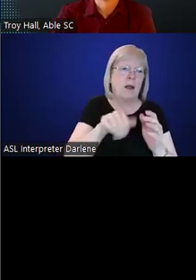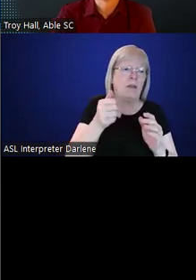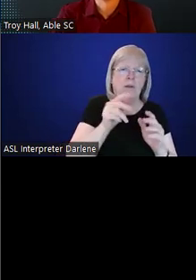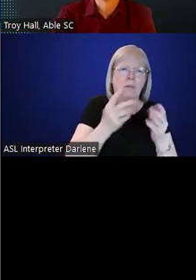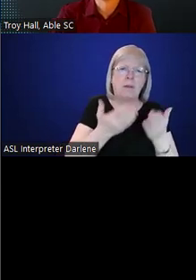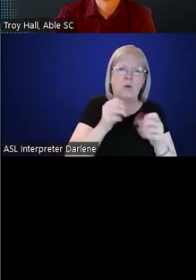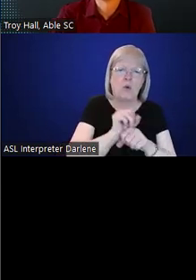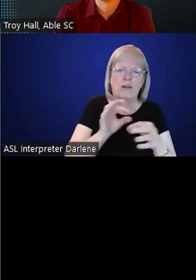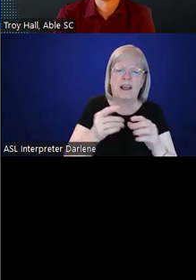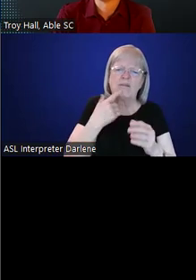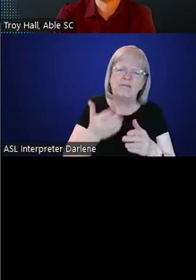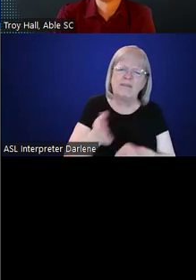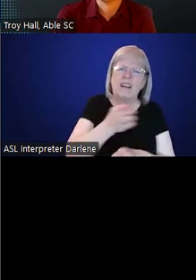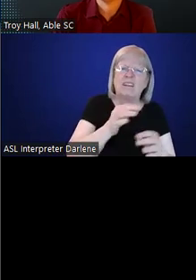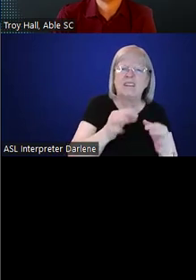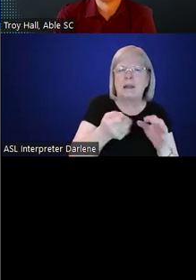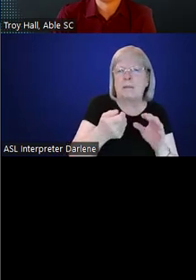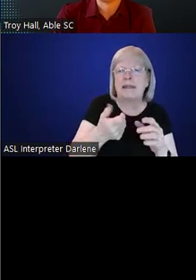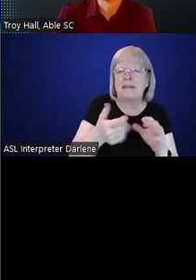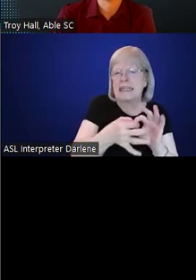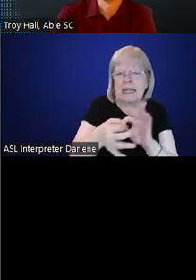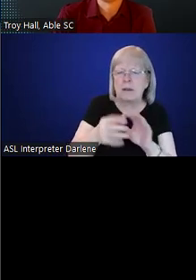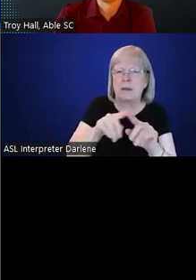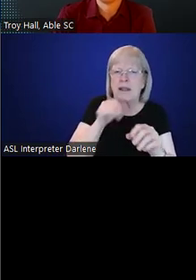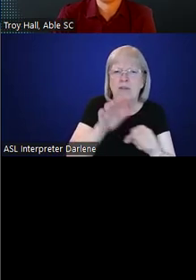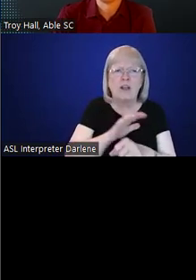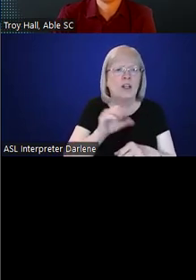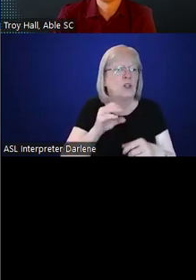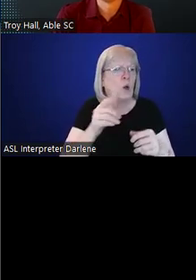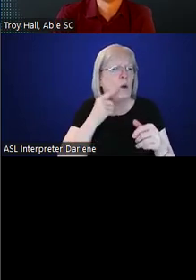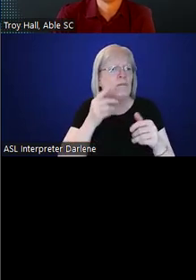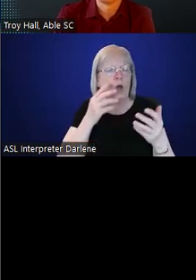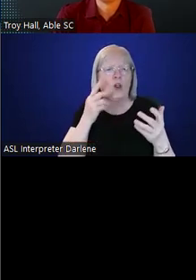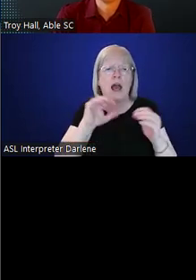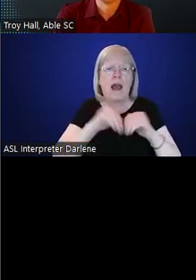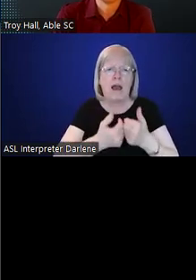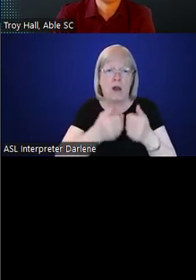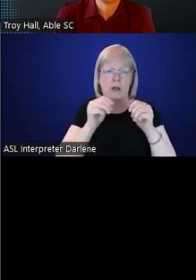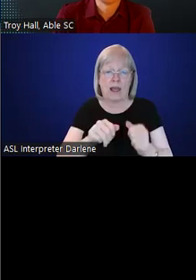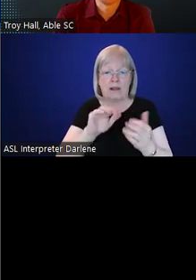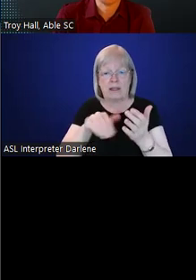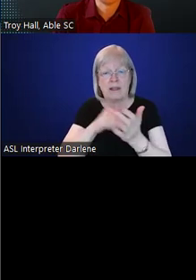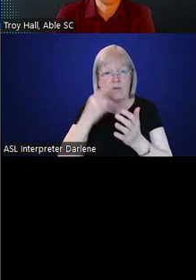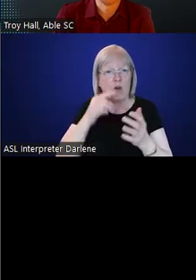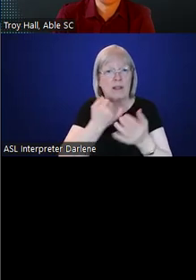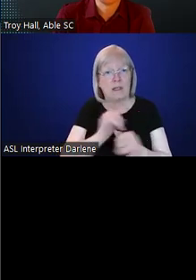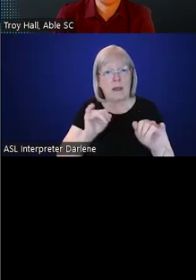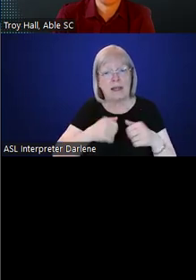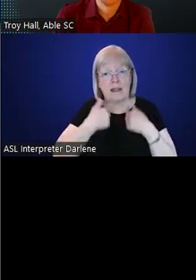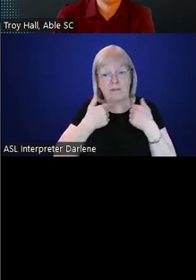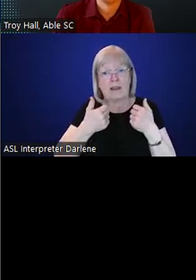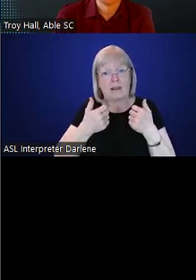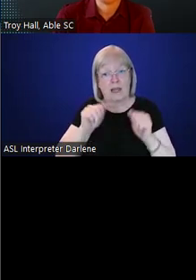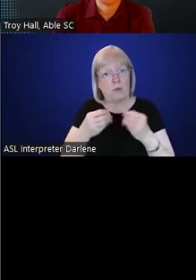So we're going to go over exactly what that looks like. How Centers for Independent Living can provide these services differently than other